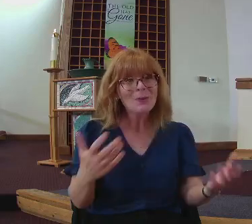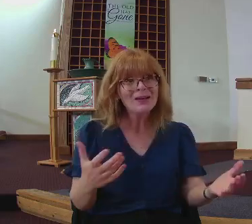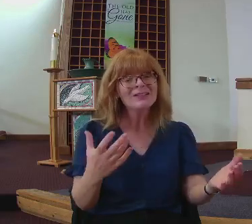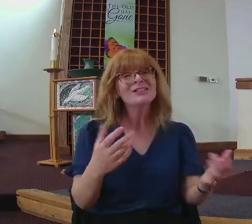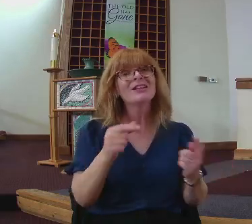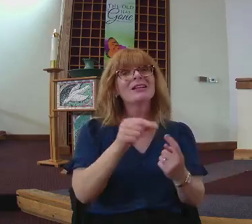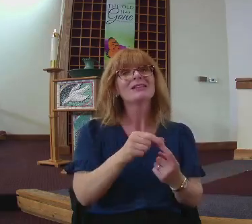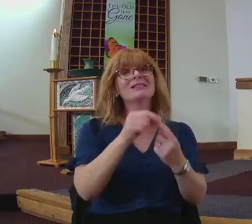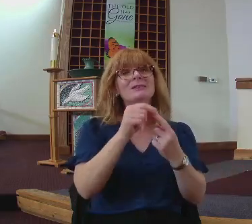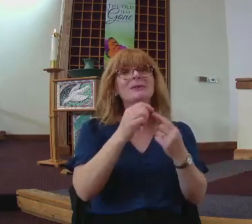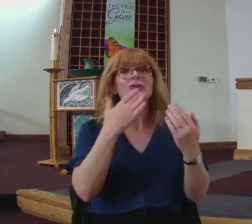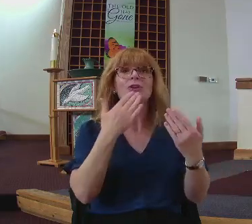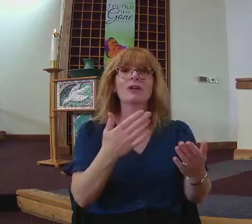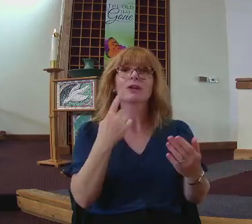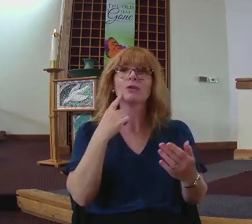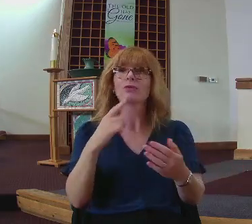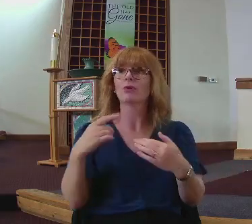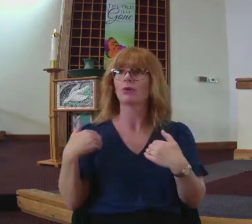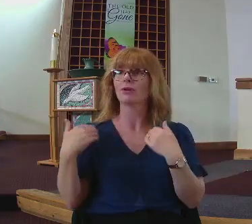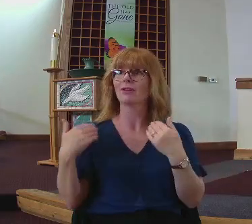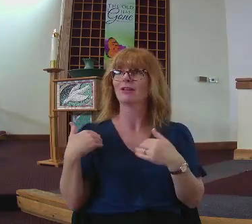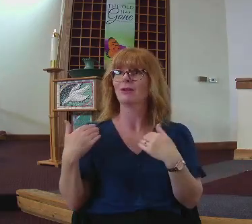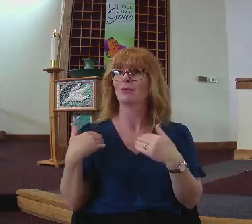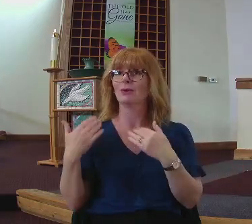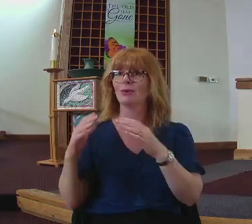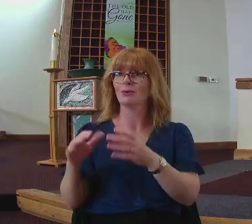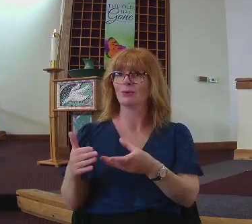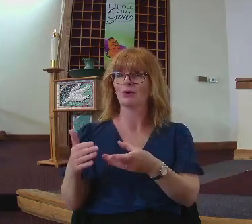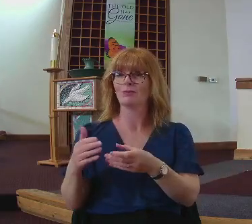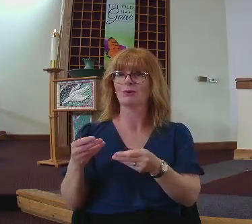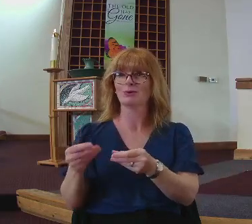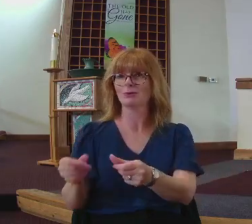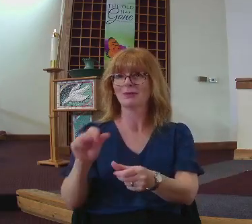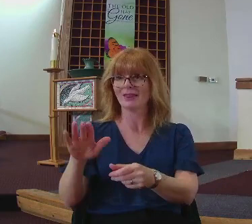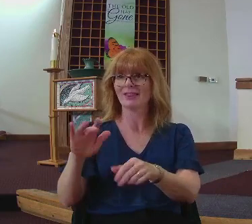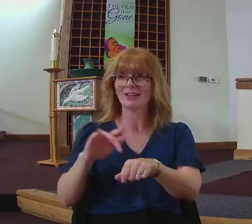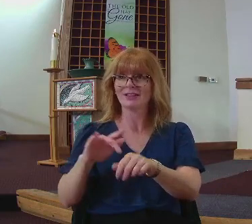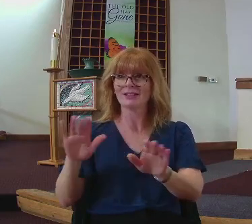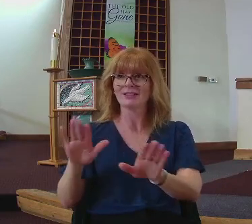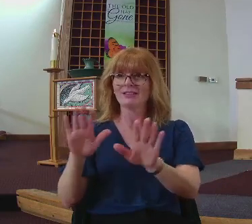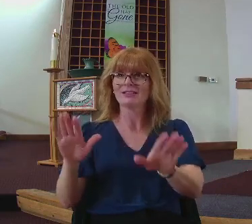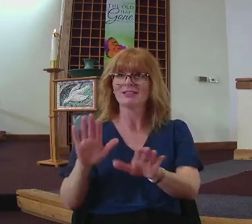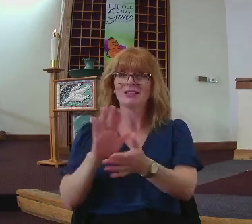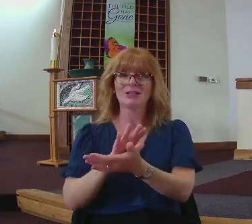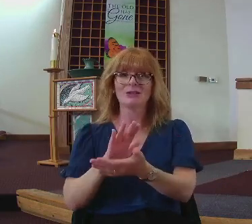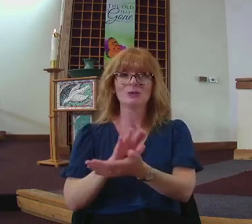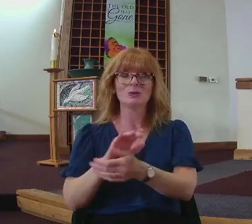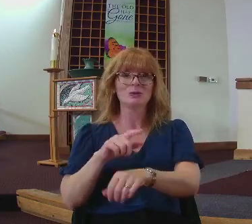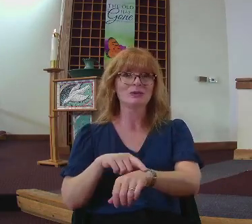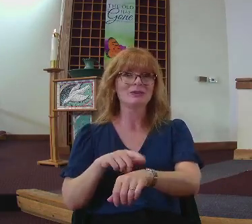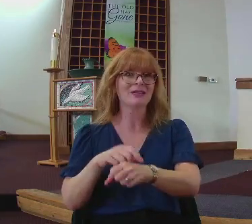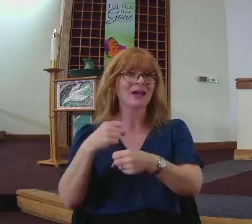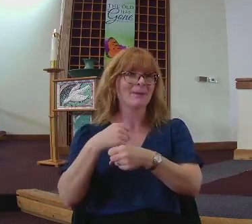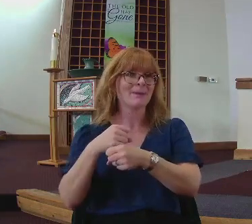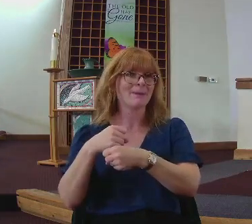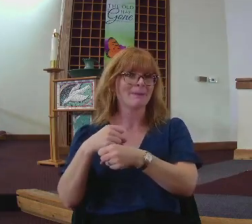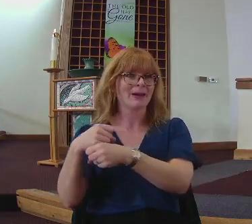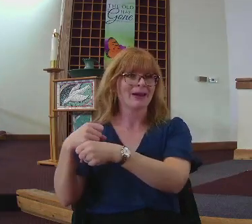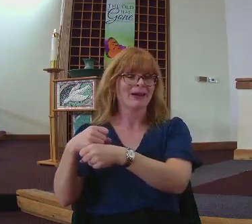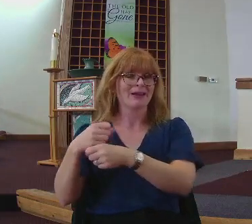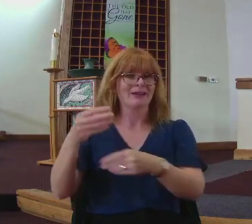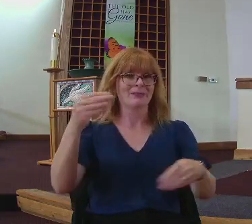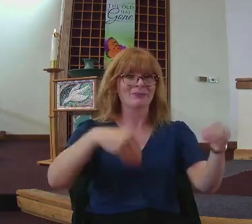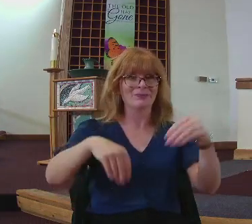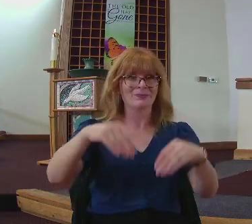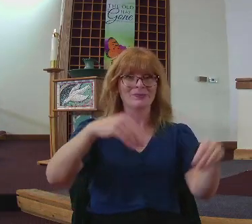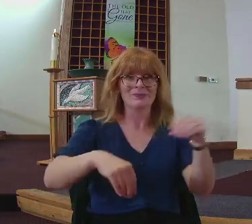special thank you to the youth who spent one of their Sunday school hours assembling some of the baskets, and to the Chloe Circle who finished up for us